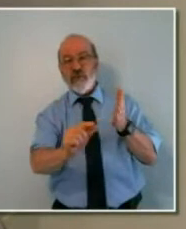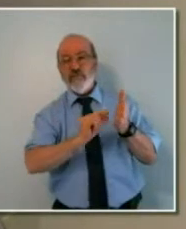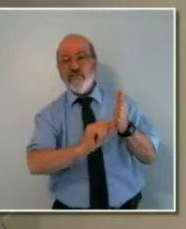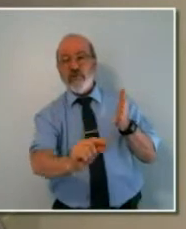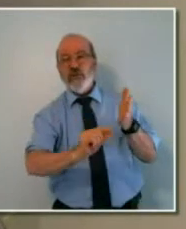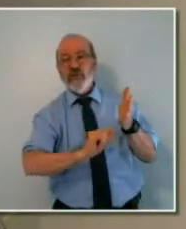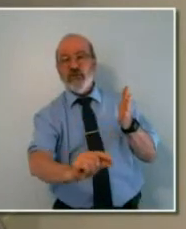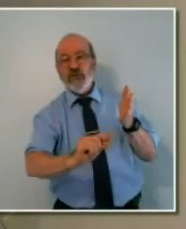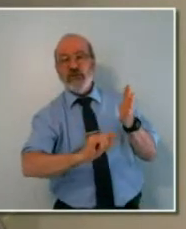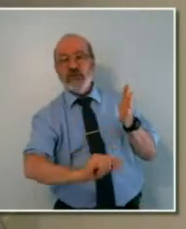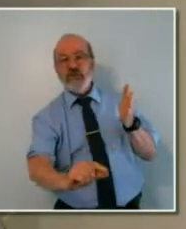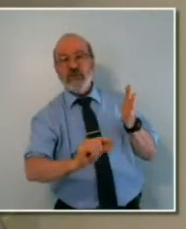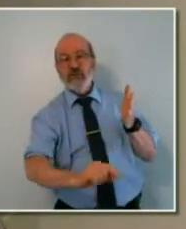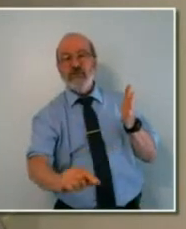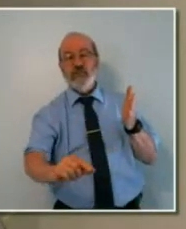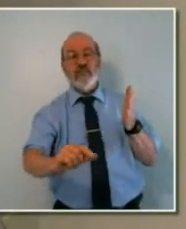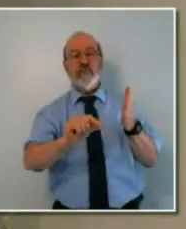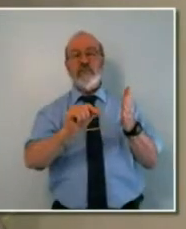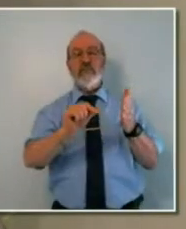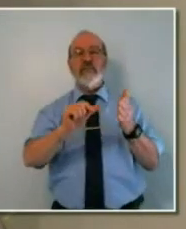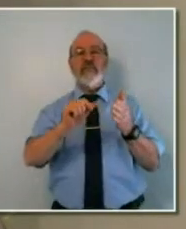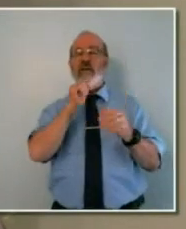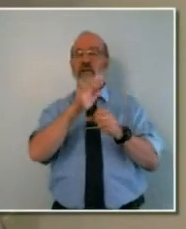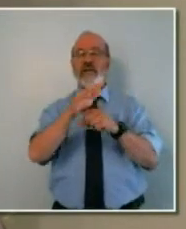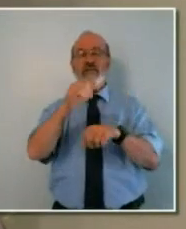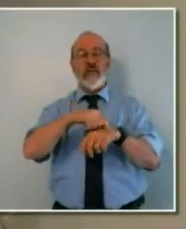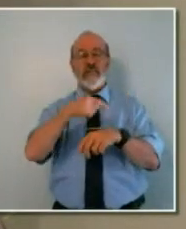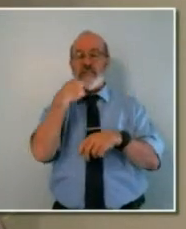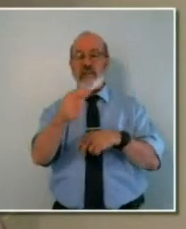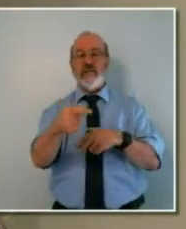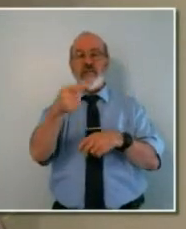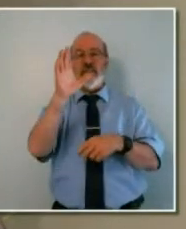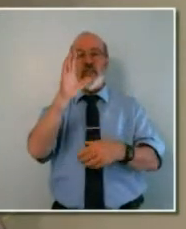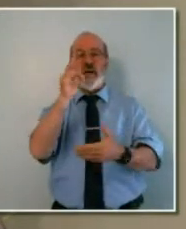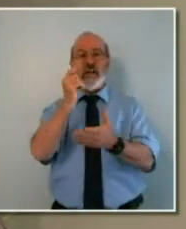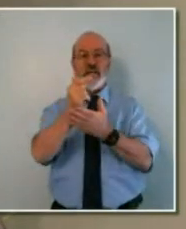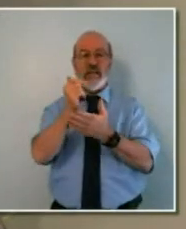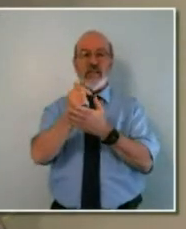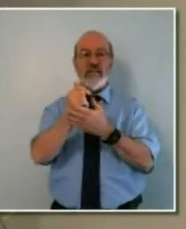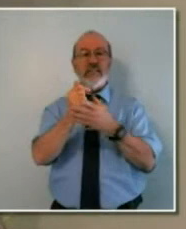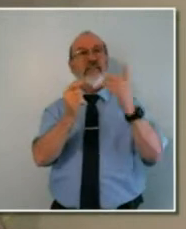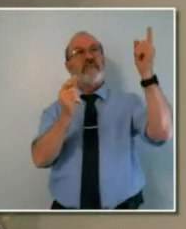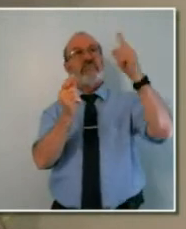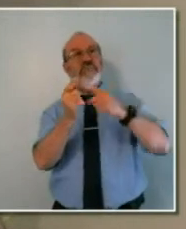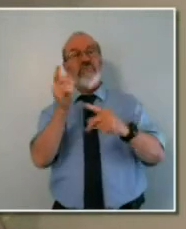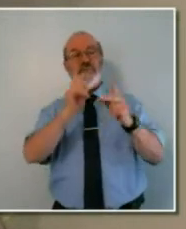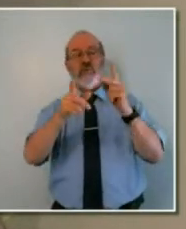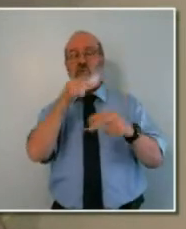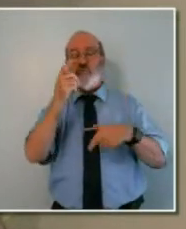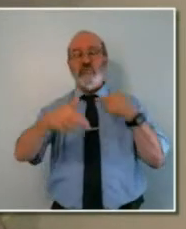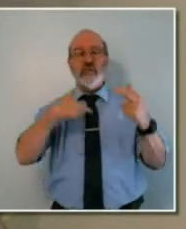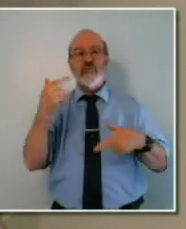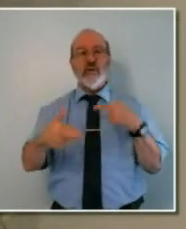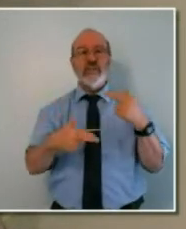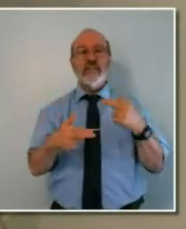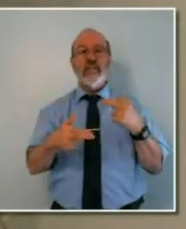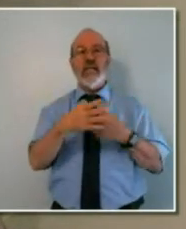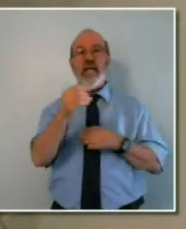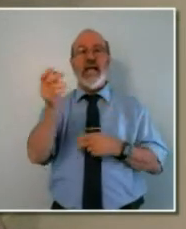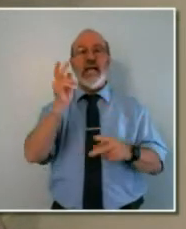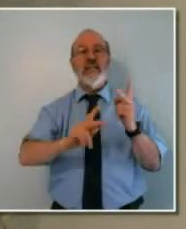time. Look them up. I'm telling you, God meets those that rejoice and those that